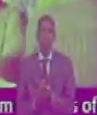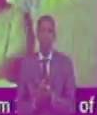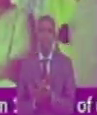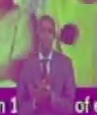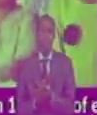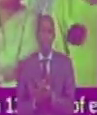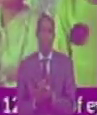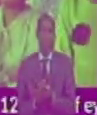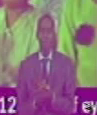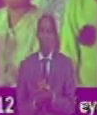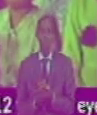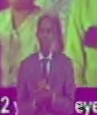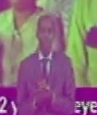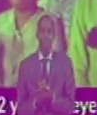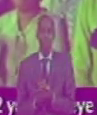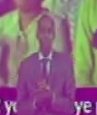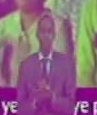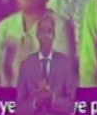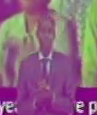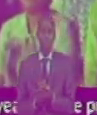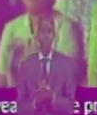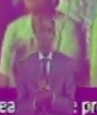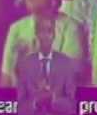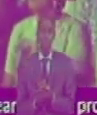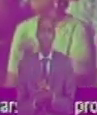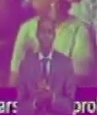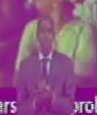The next testifier.